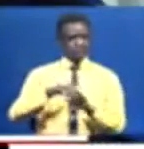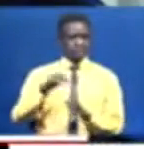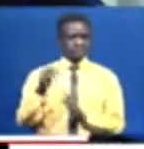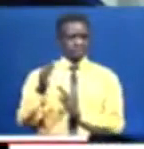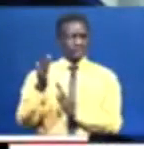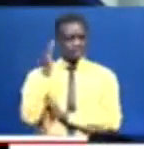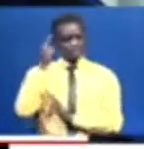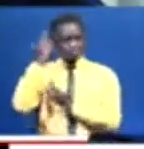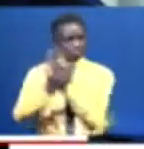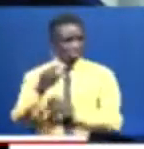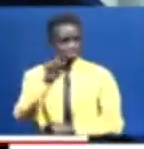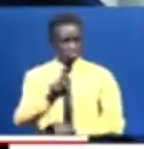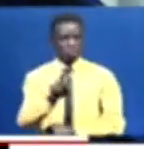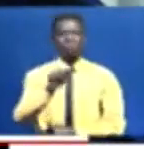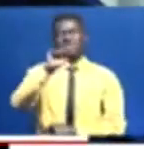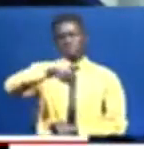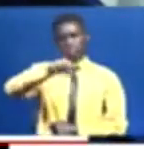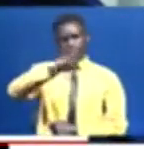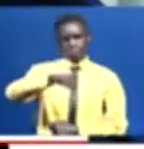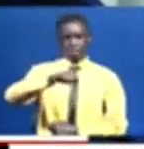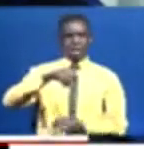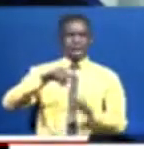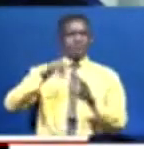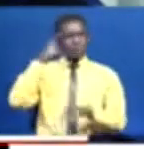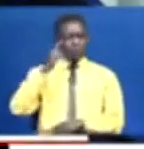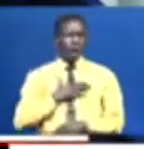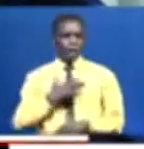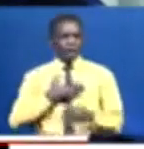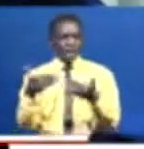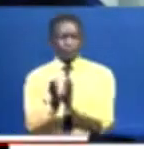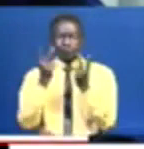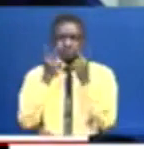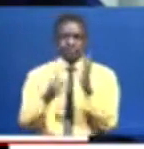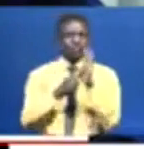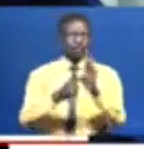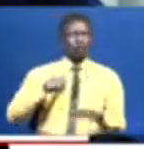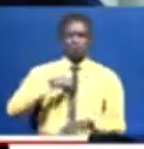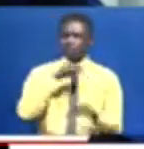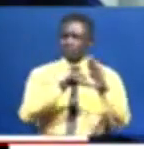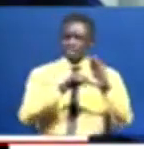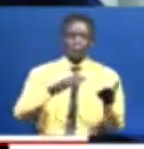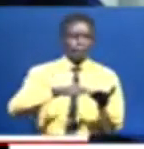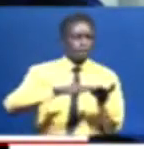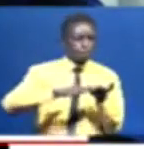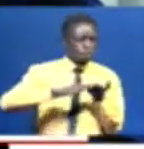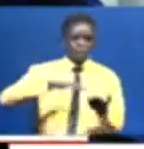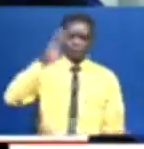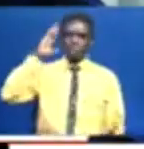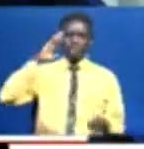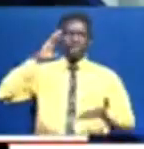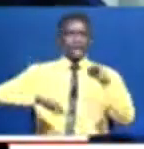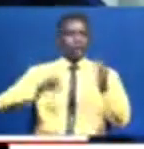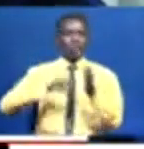from our experience, companies are actually investing a lot more than they should be in cybersecurity